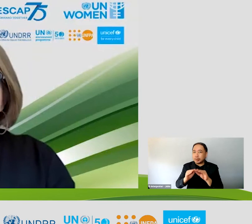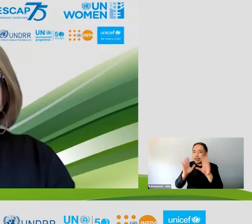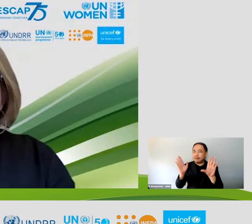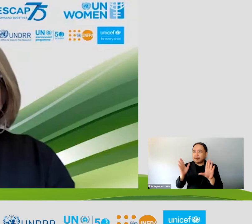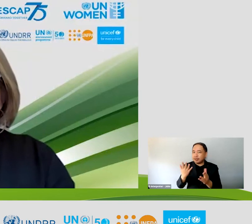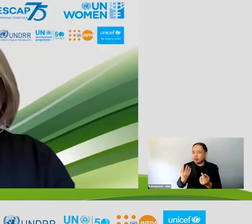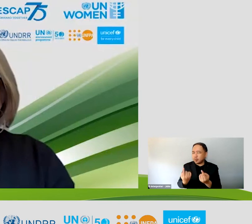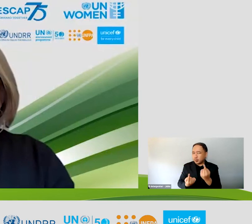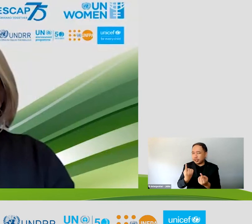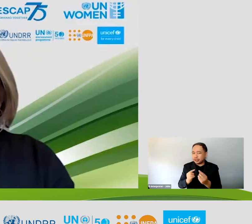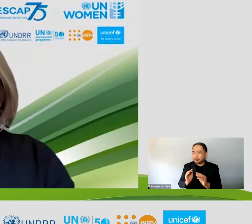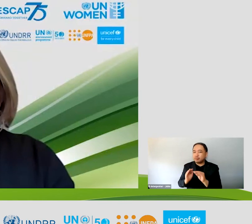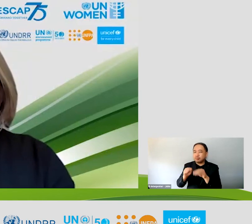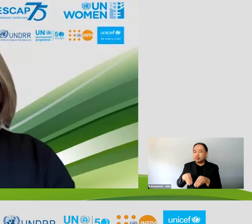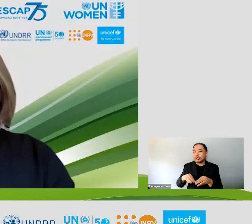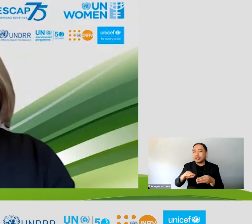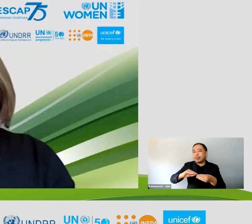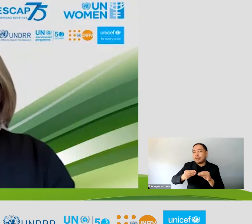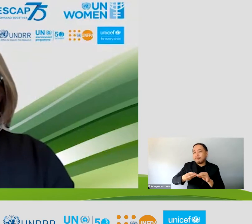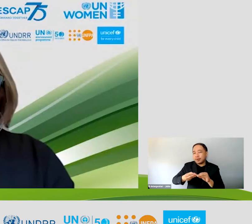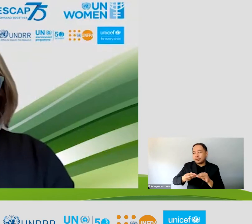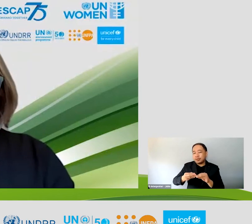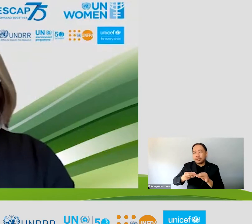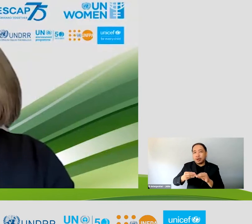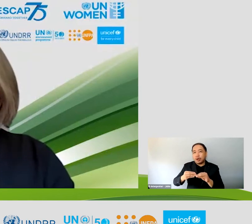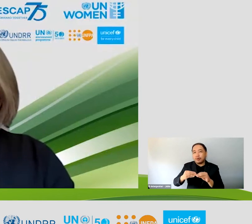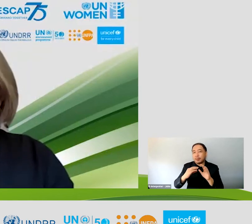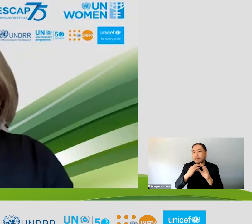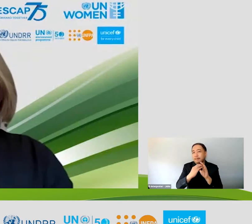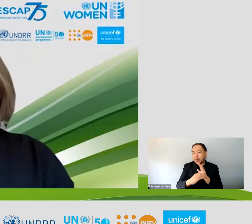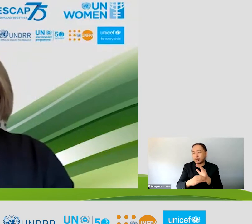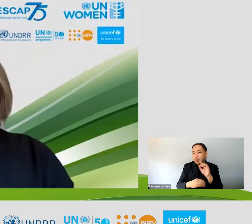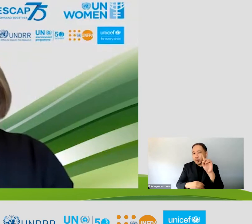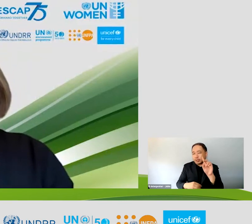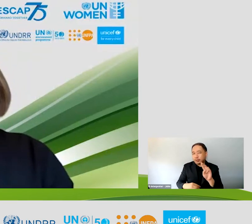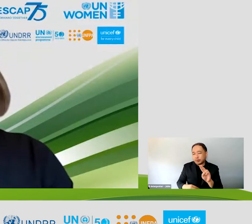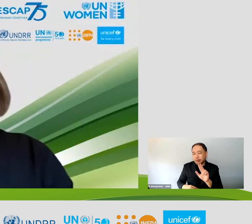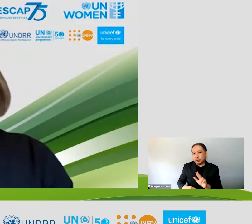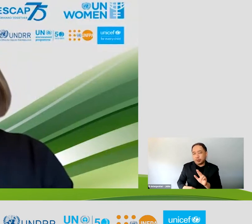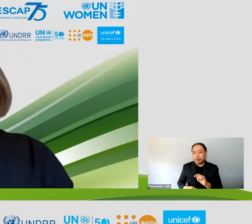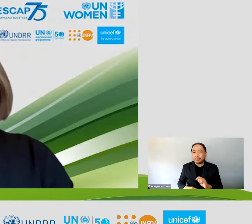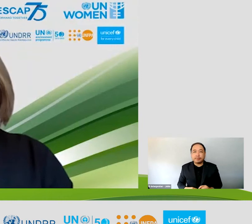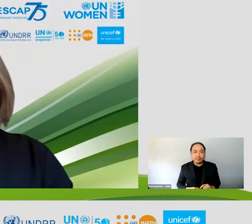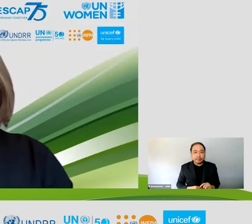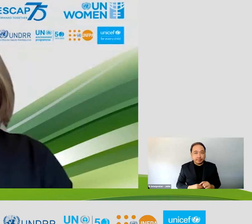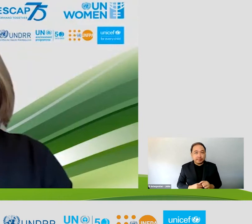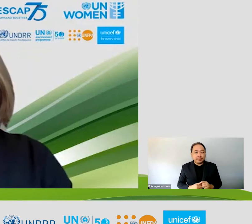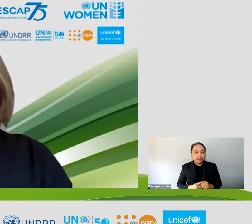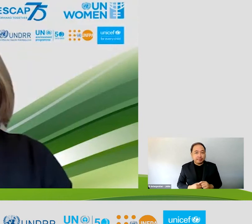delegates. And I'd like to invite those of you who'd like to speak to indicate for us in the chat, please.